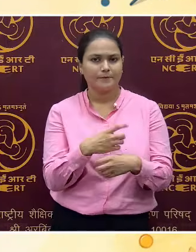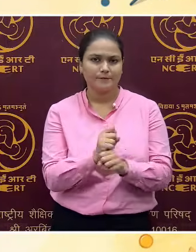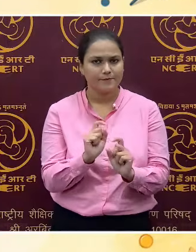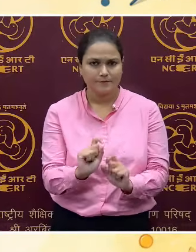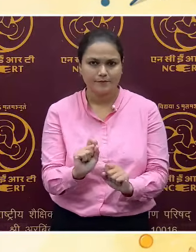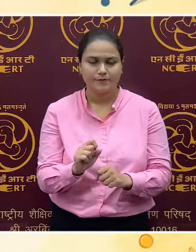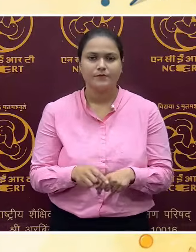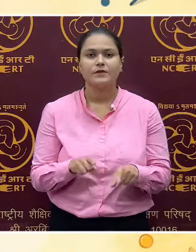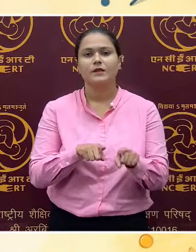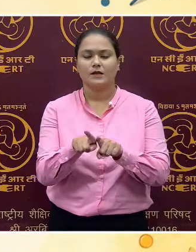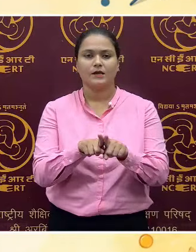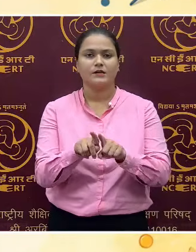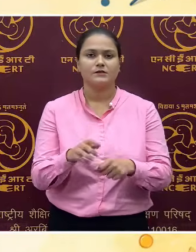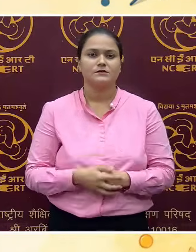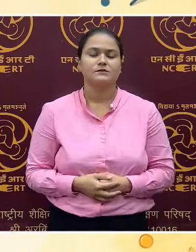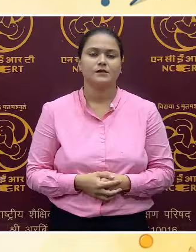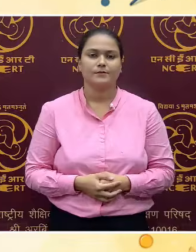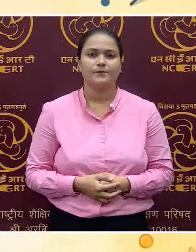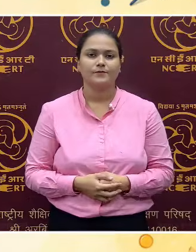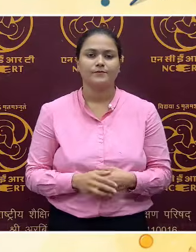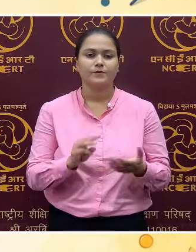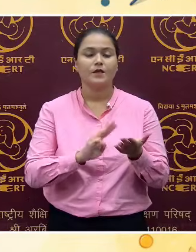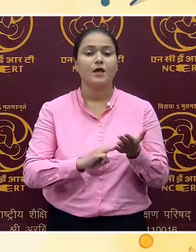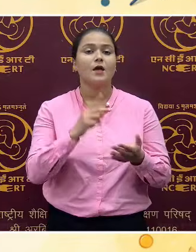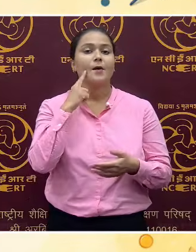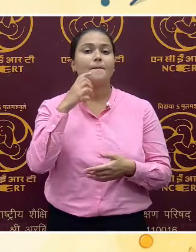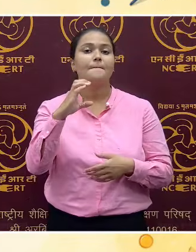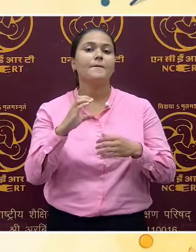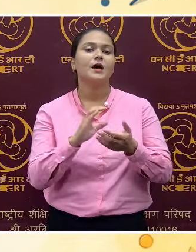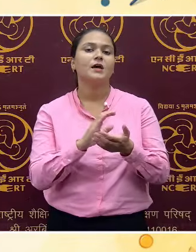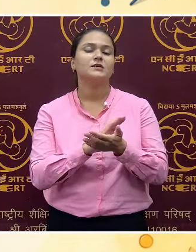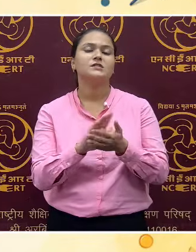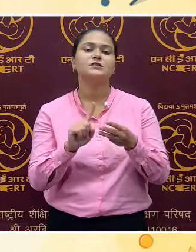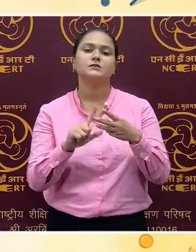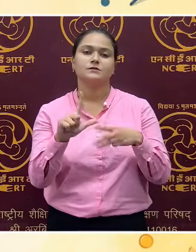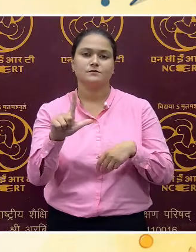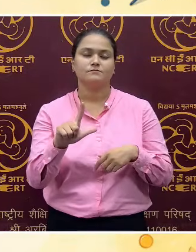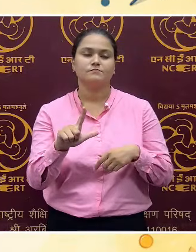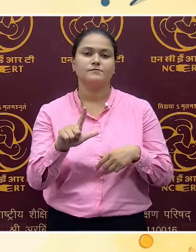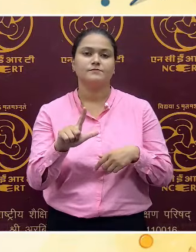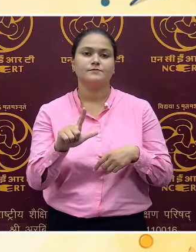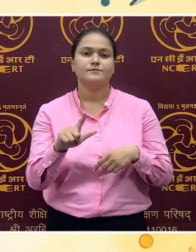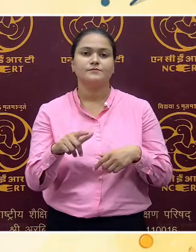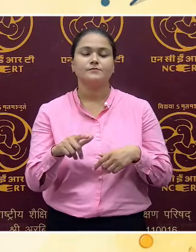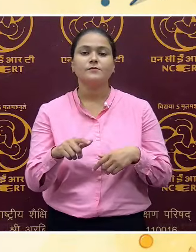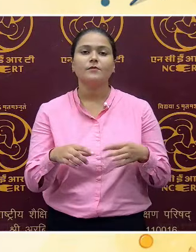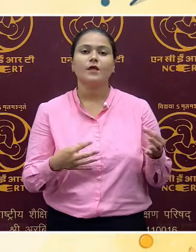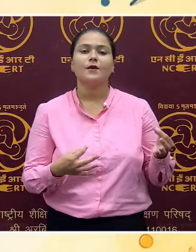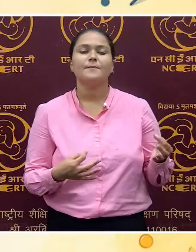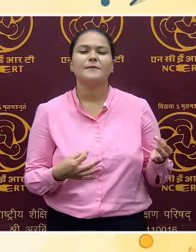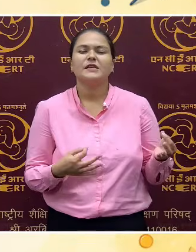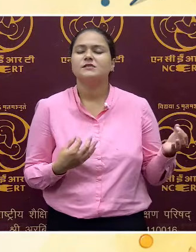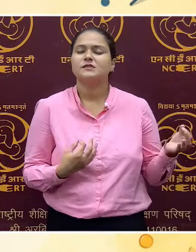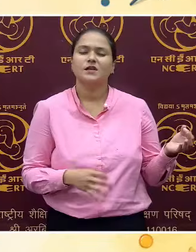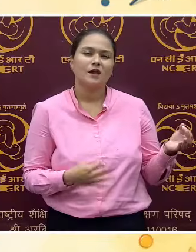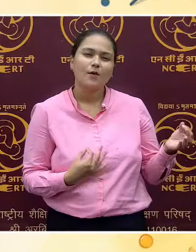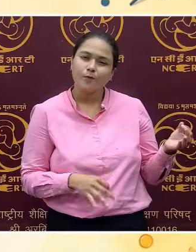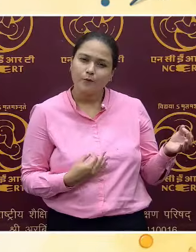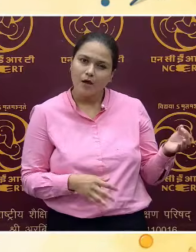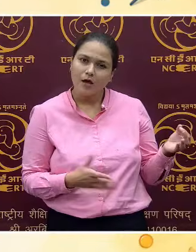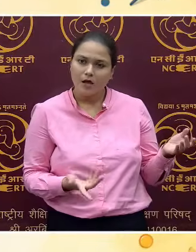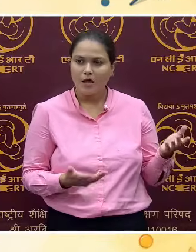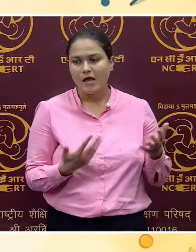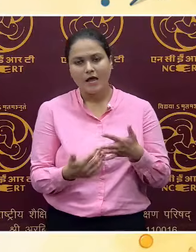example, Michael plays the guitar. So, Michael is the subject, plays, something is